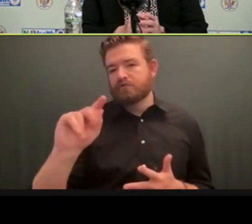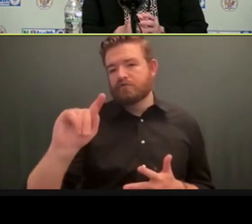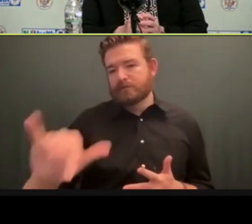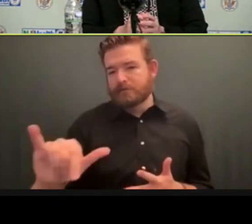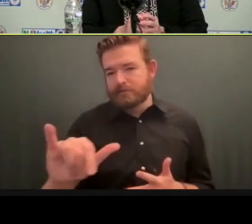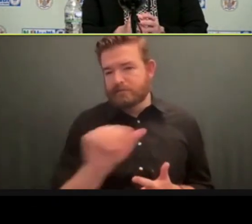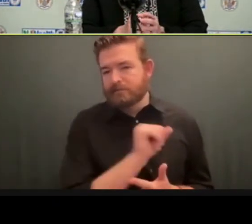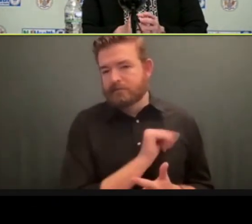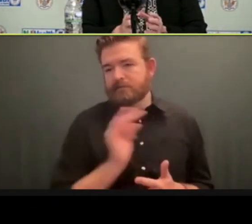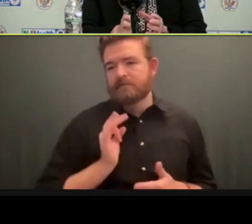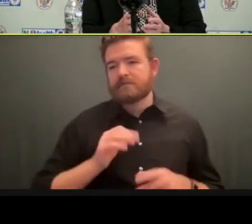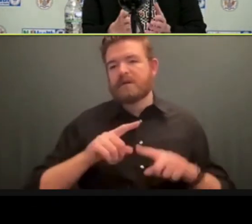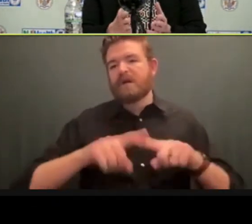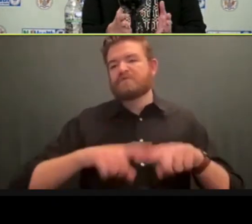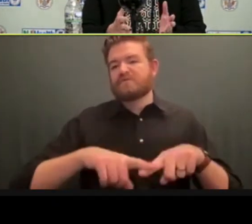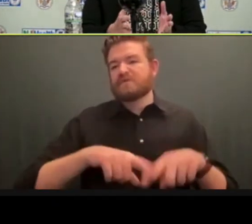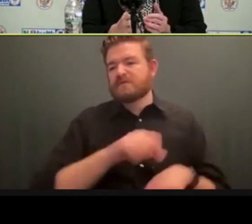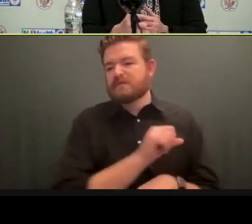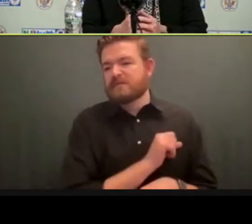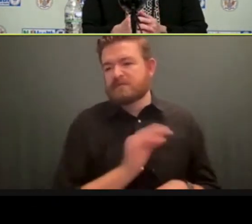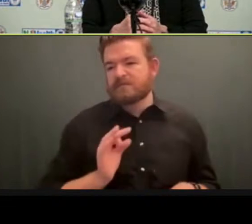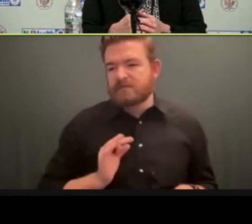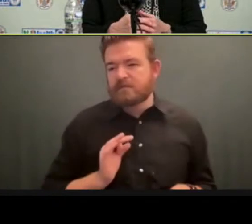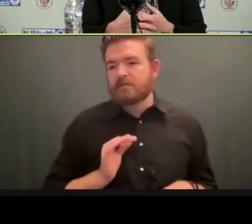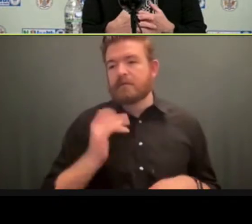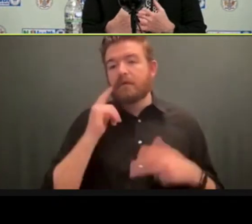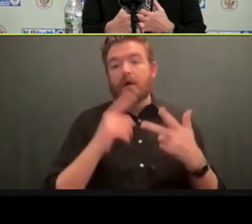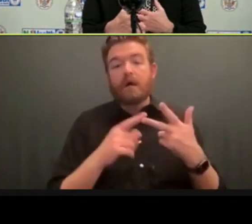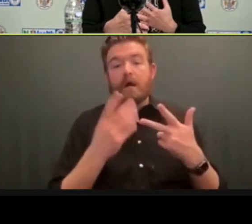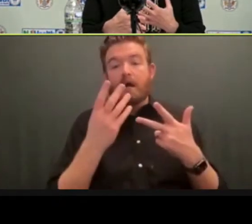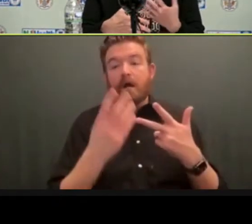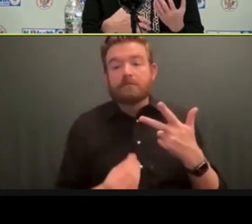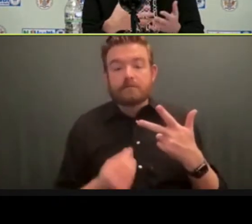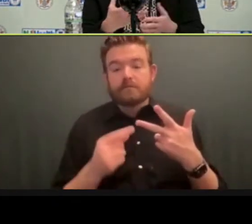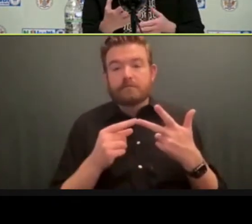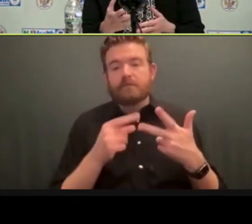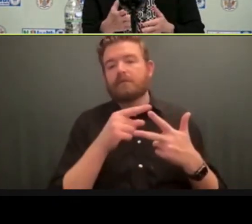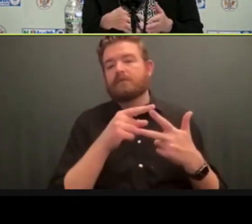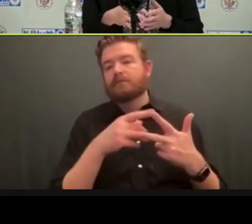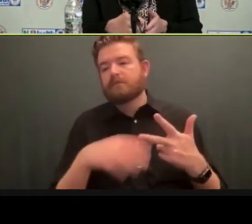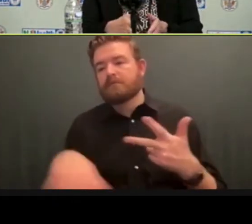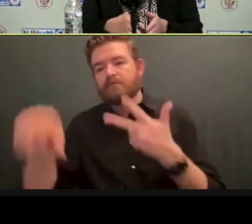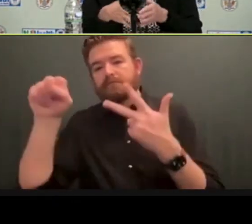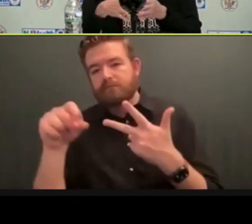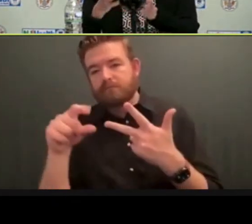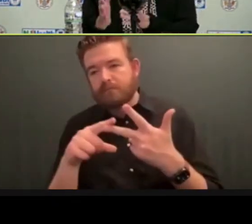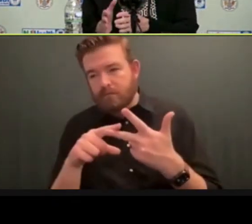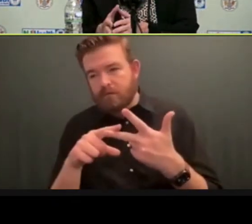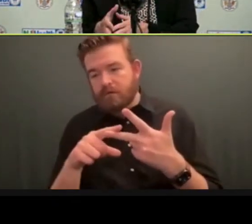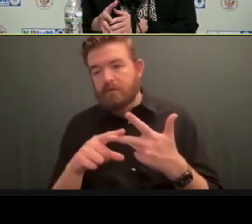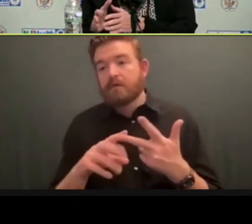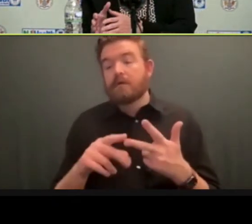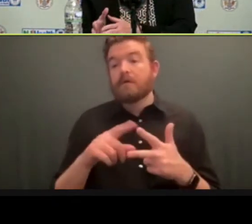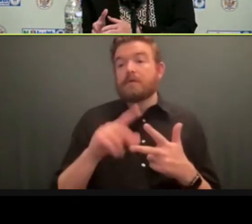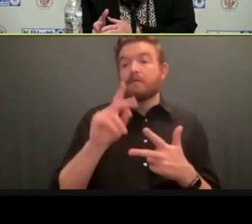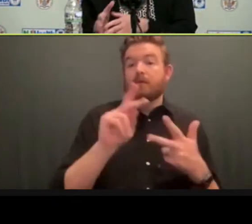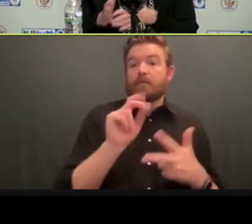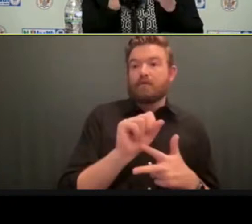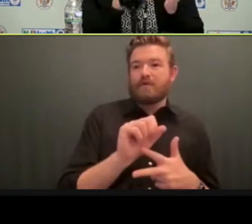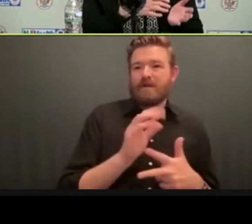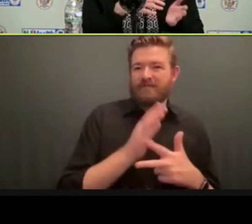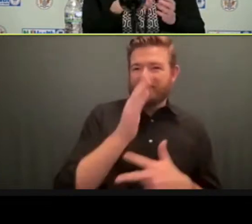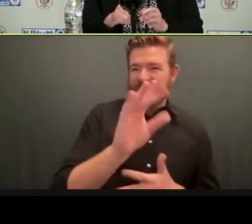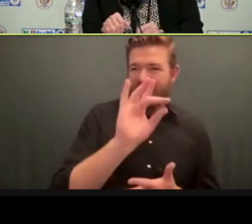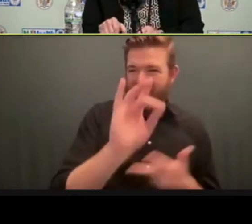stretch the hours of operation of individuals, meaning they work more than an 8-hour shift. They may work 10 or 12